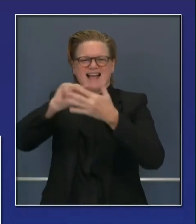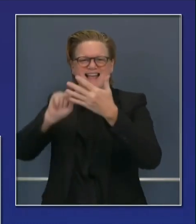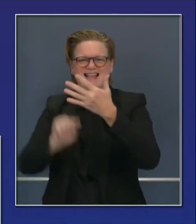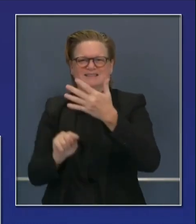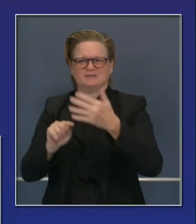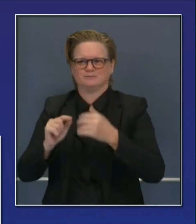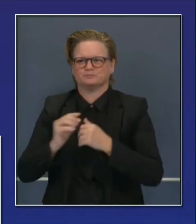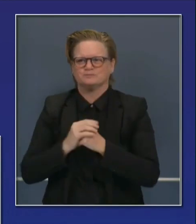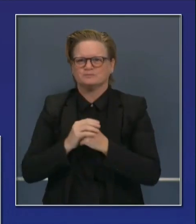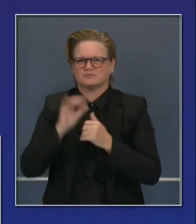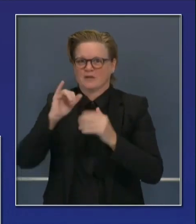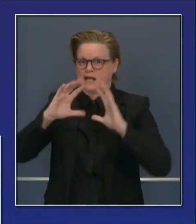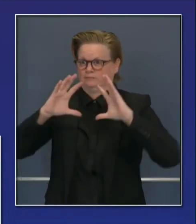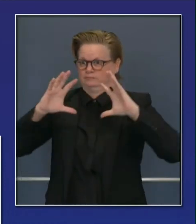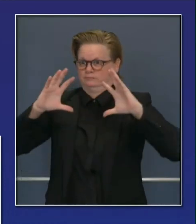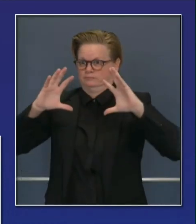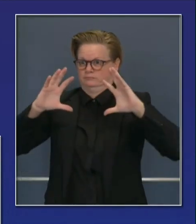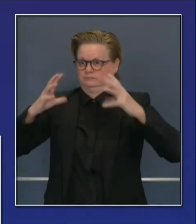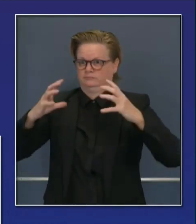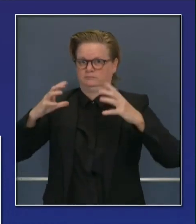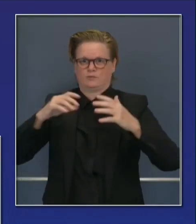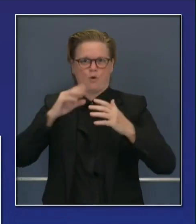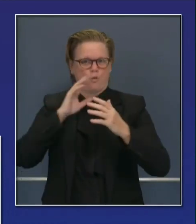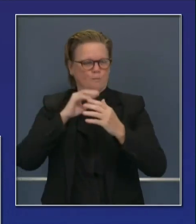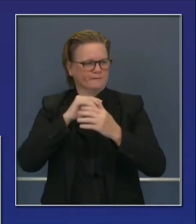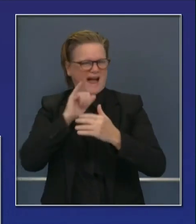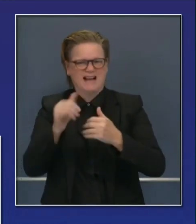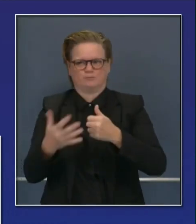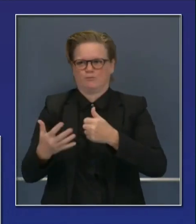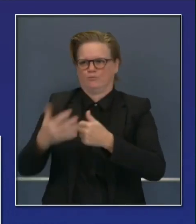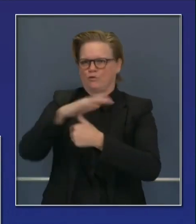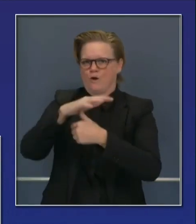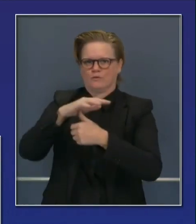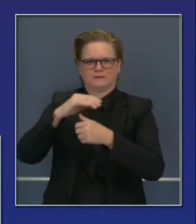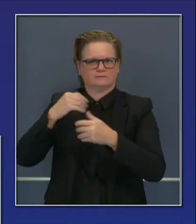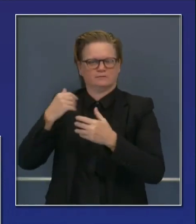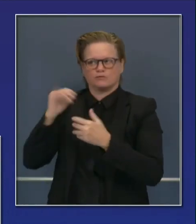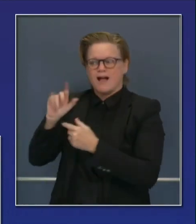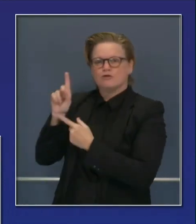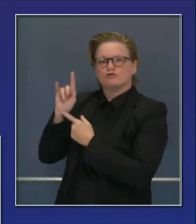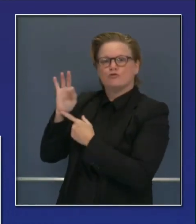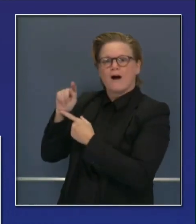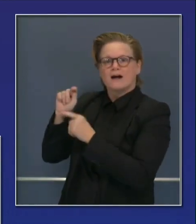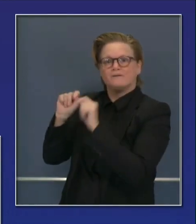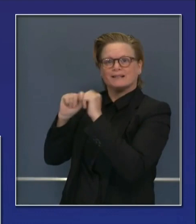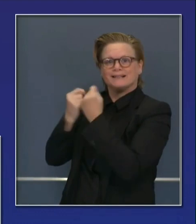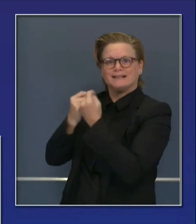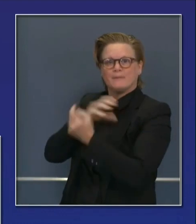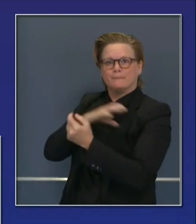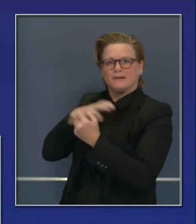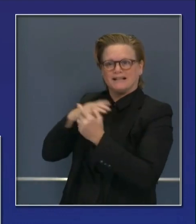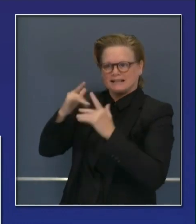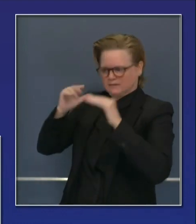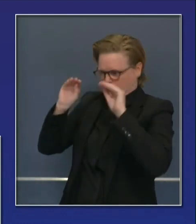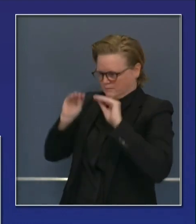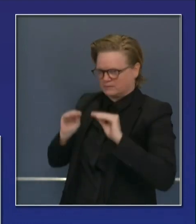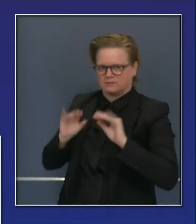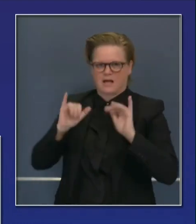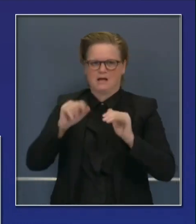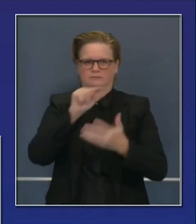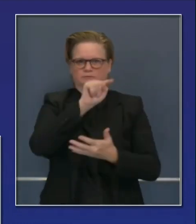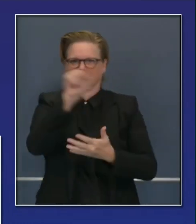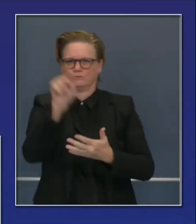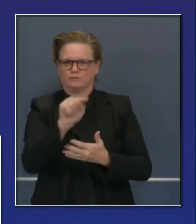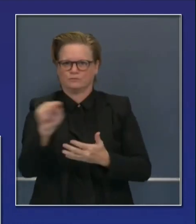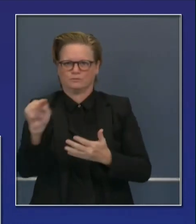priority. This went through the drafting work group. This went through our community advisory. These are their recommendations based upon